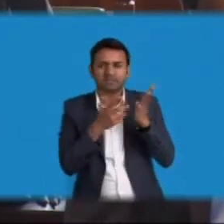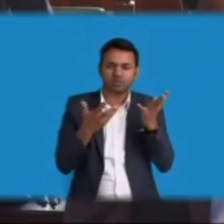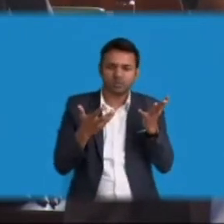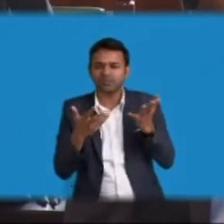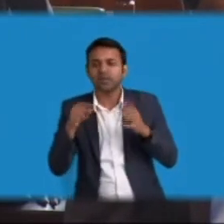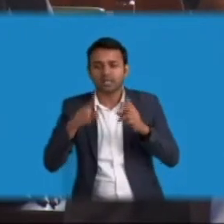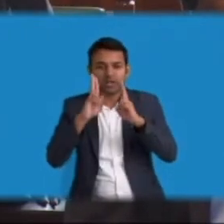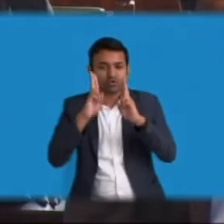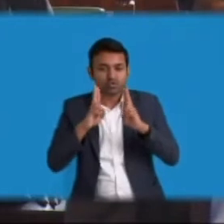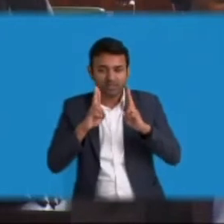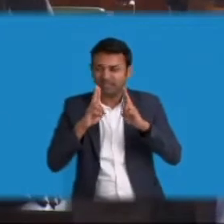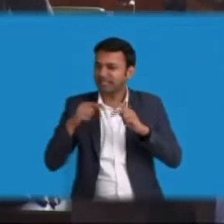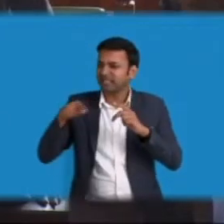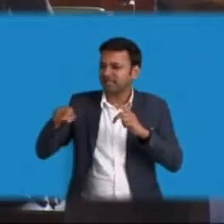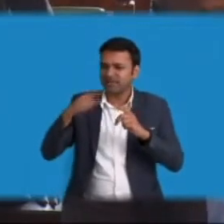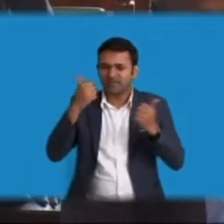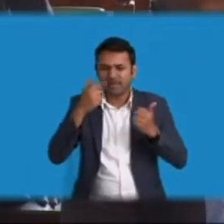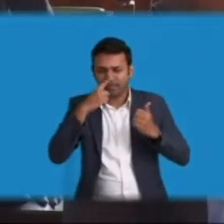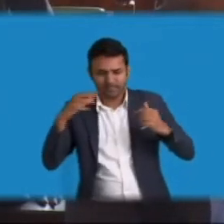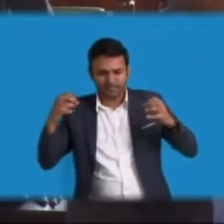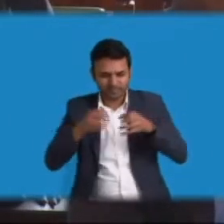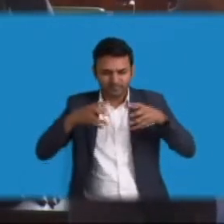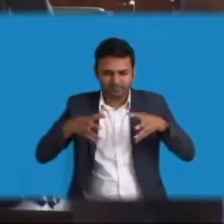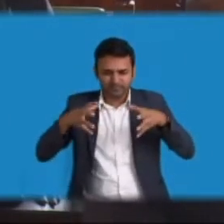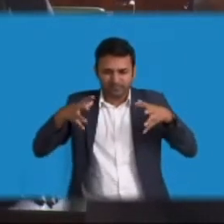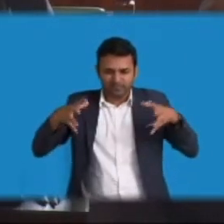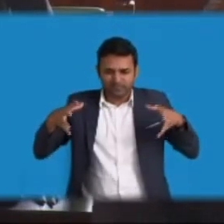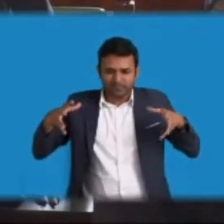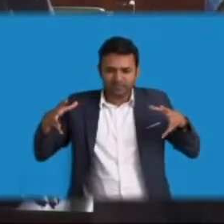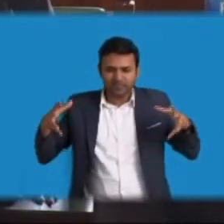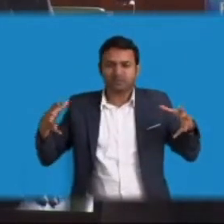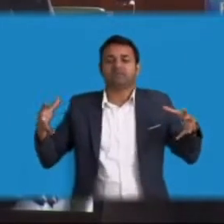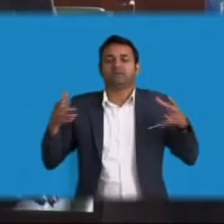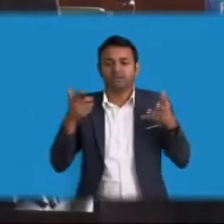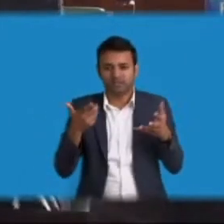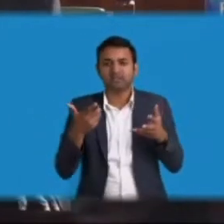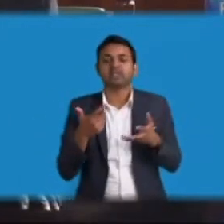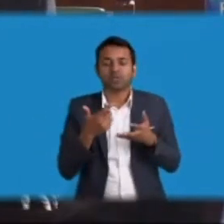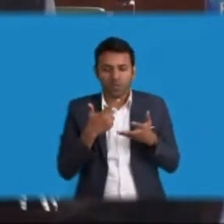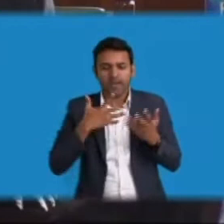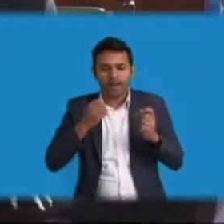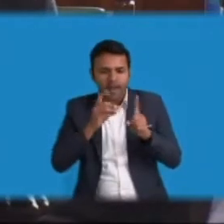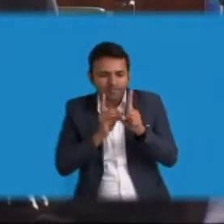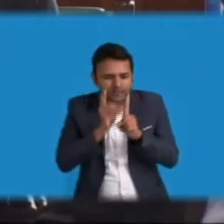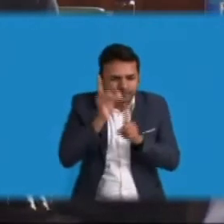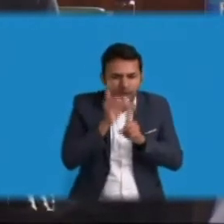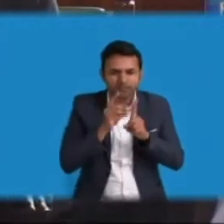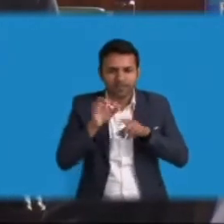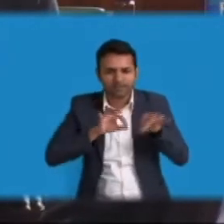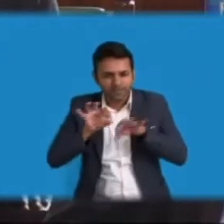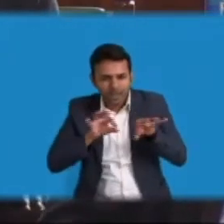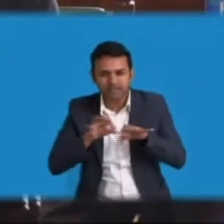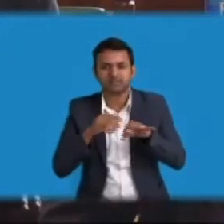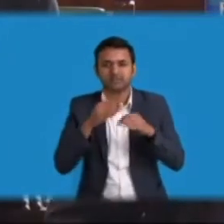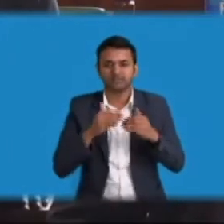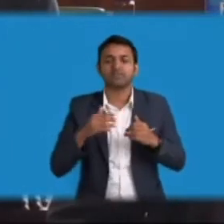a challenge, and a strong indicator of development and economic progress. And in order to capitalize on these